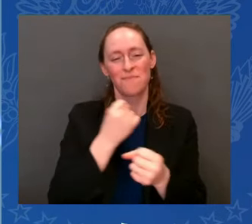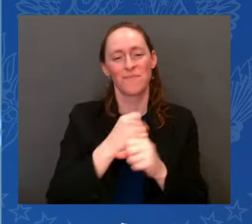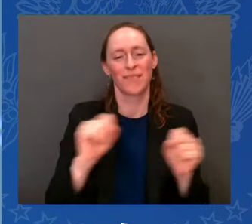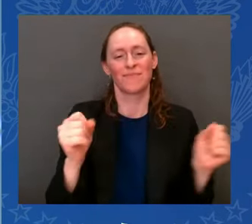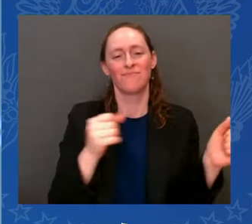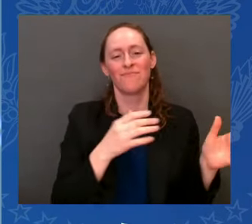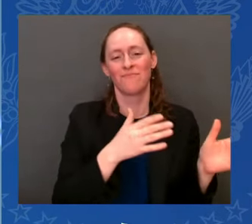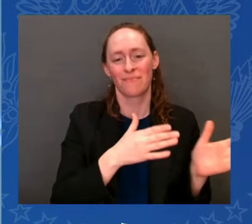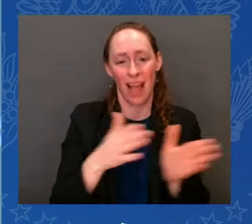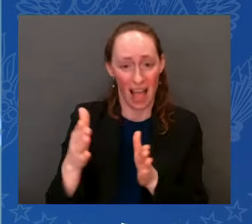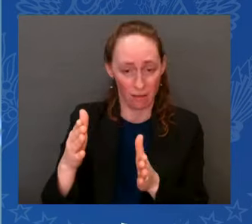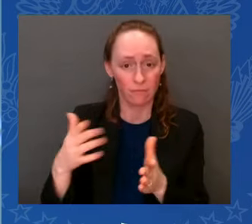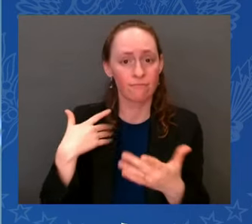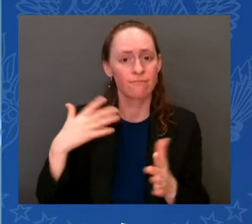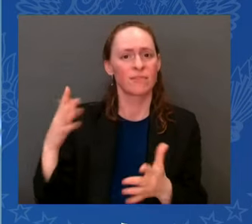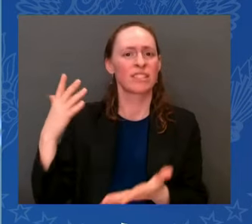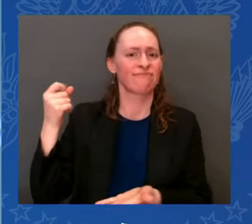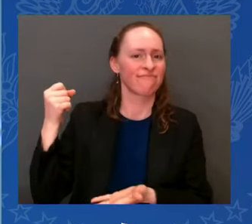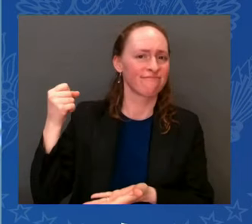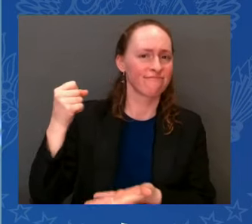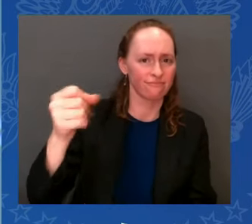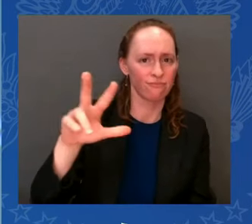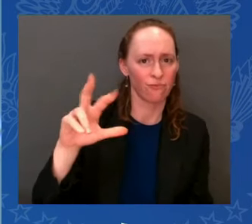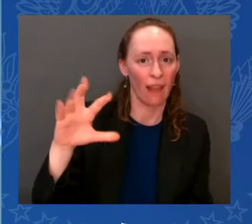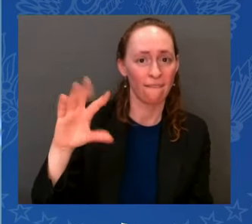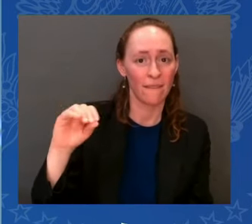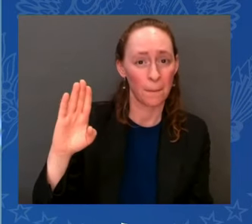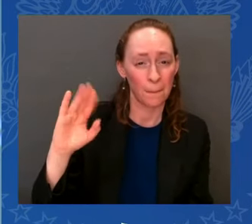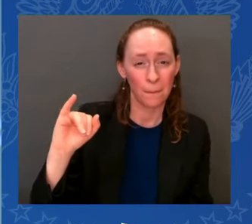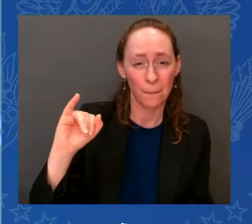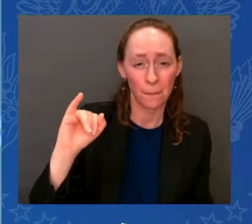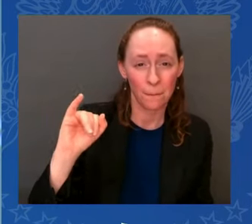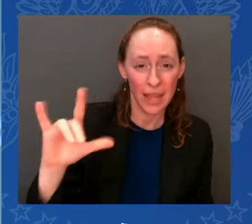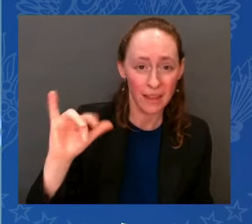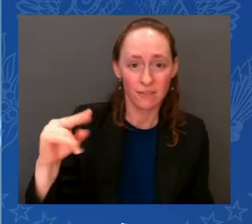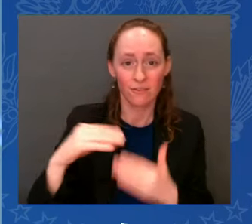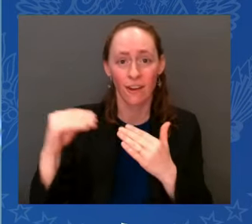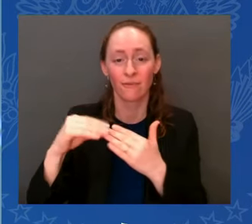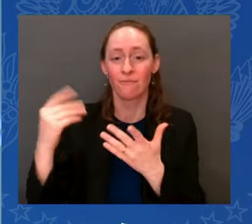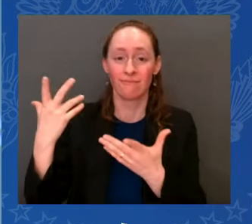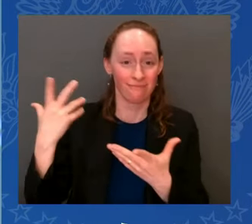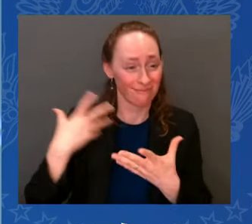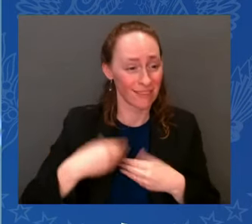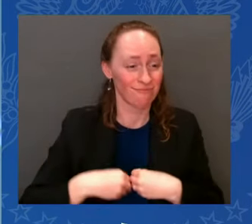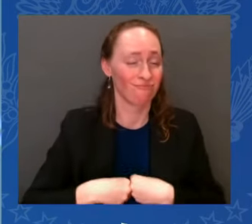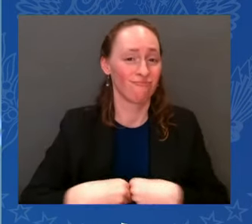for the first time in history to every state, city, and county in America. We made sure